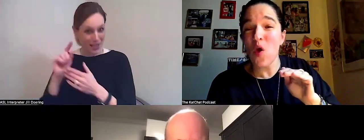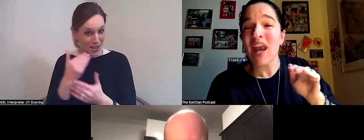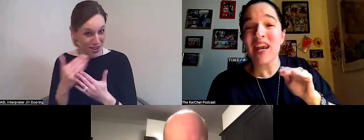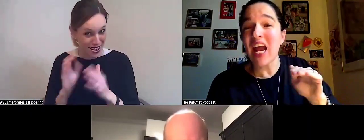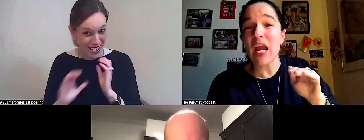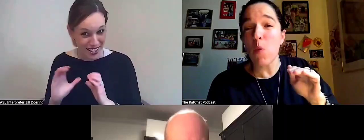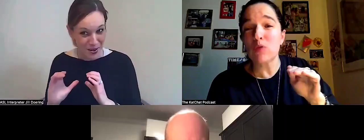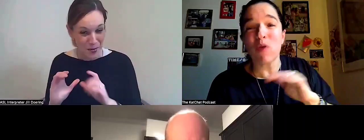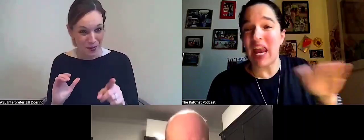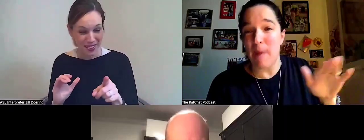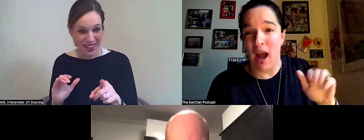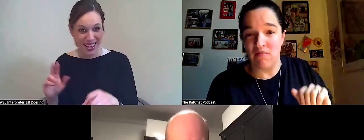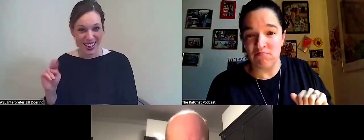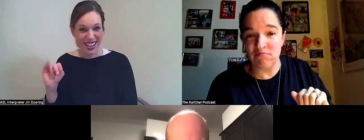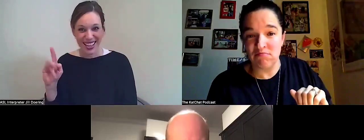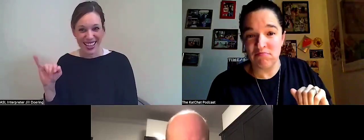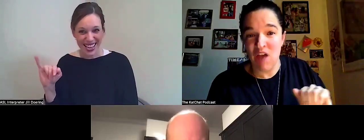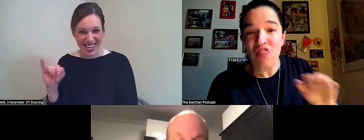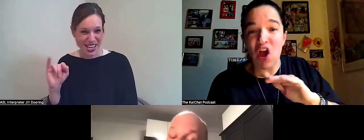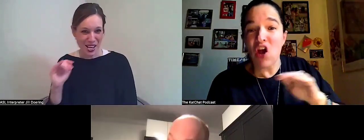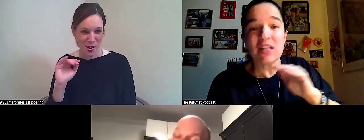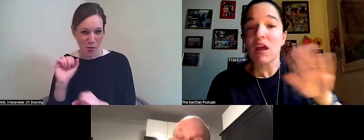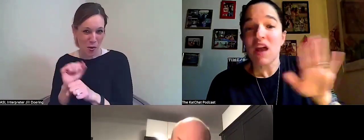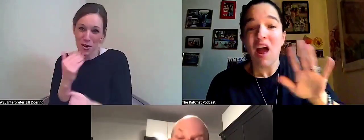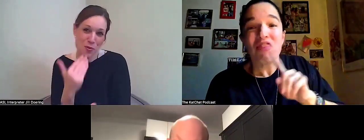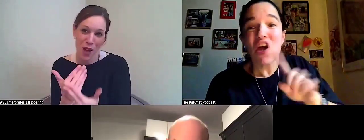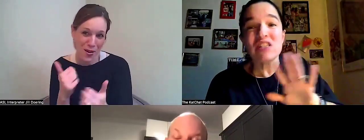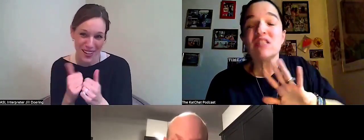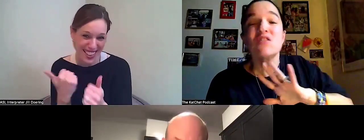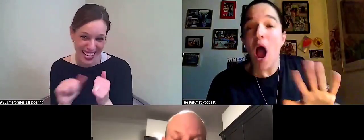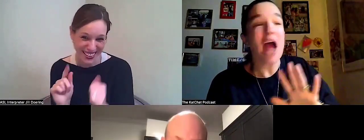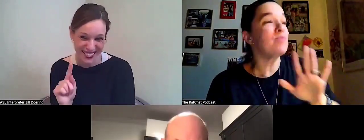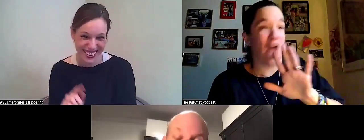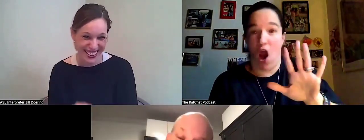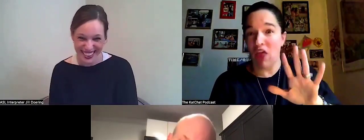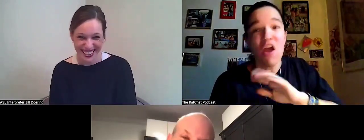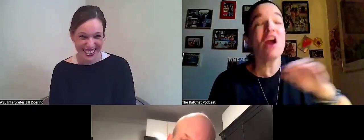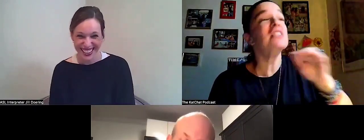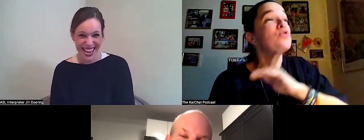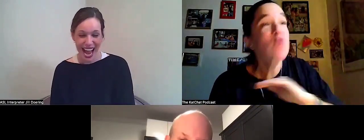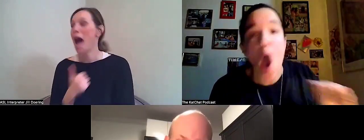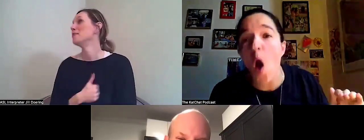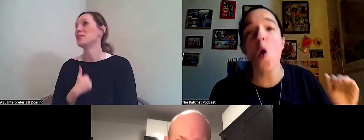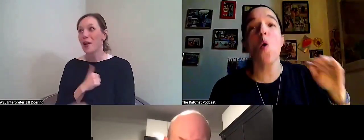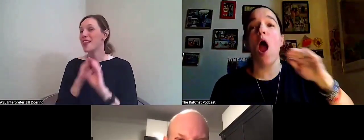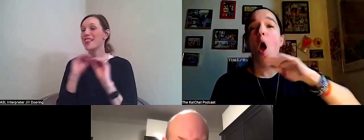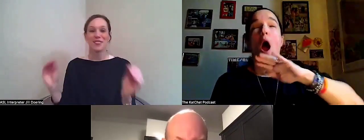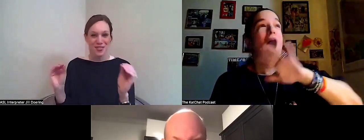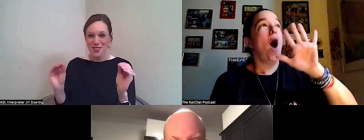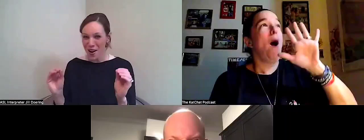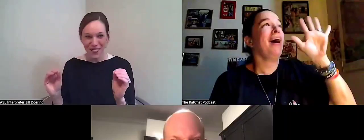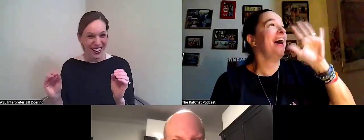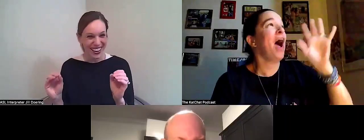honest with you, Nikki worked with anybody. Yeah, it's There's, true. there's no, I'm Yep. sorry. There's